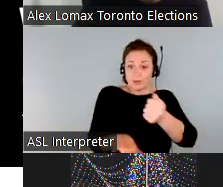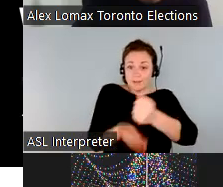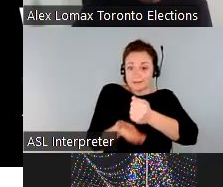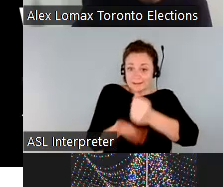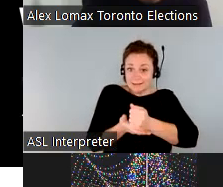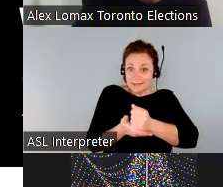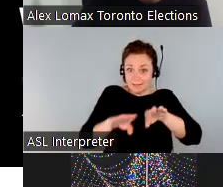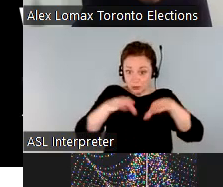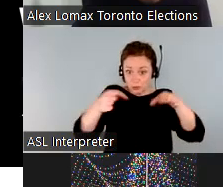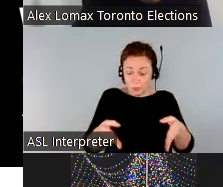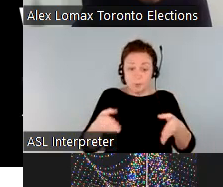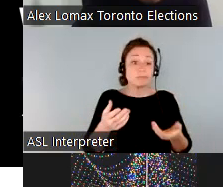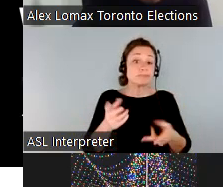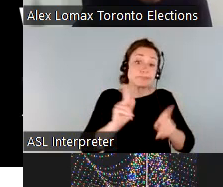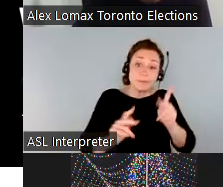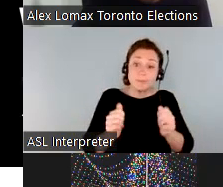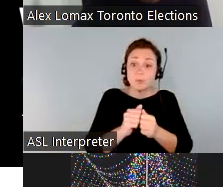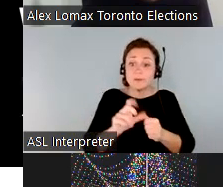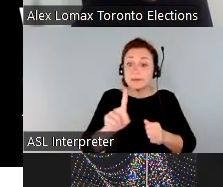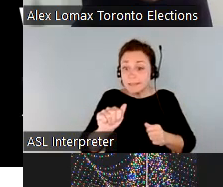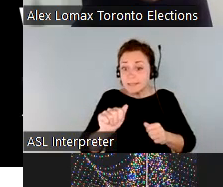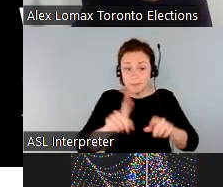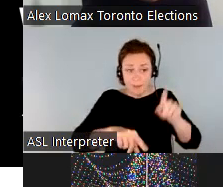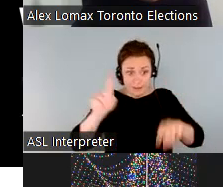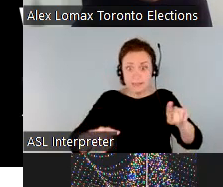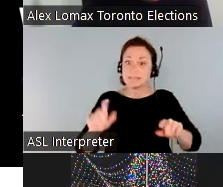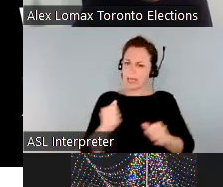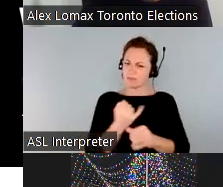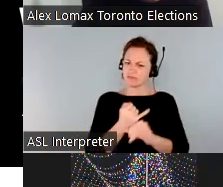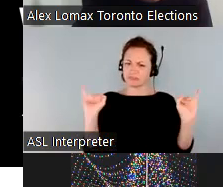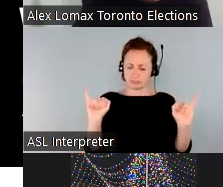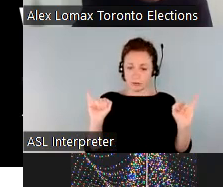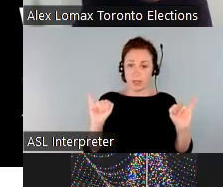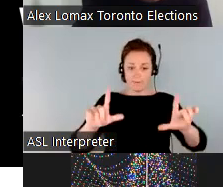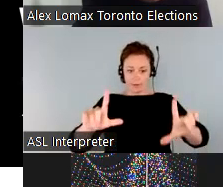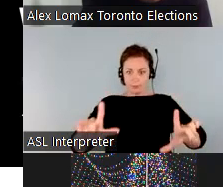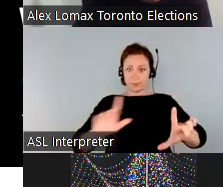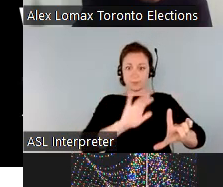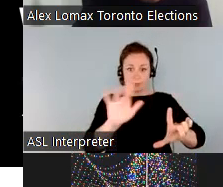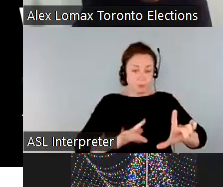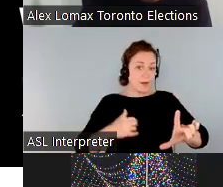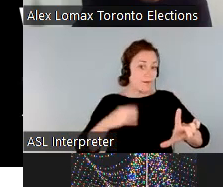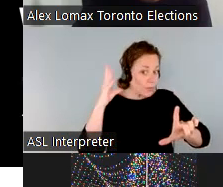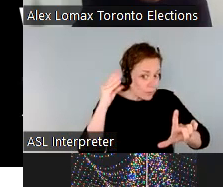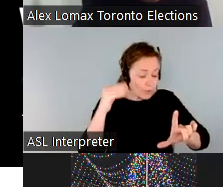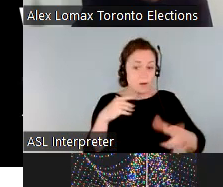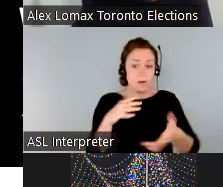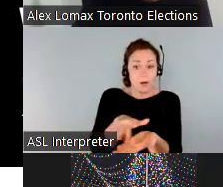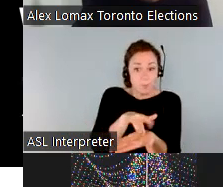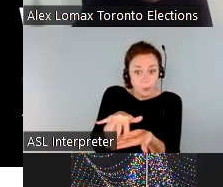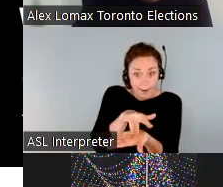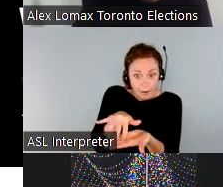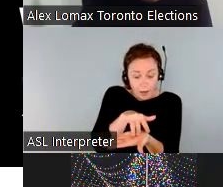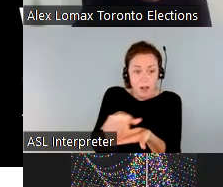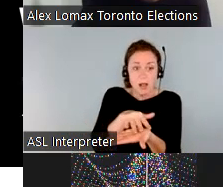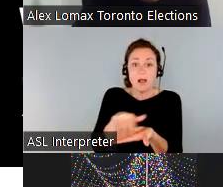electors with disabilities to vote privately and independently. The features include a touchscreen, an audio function, a braille keypad, a